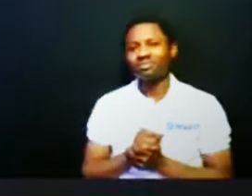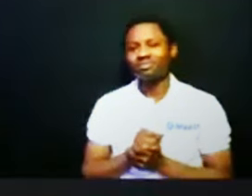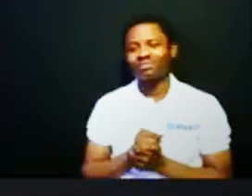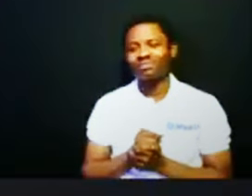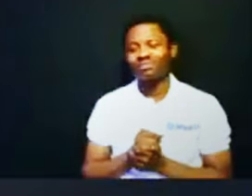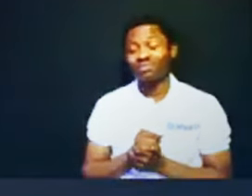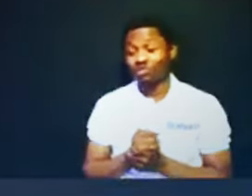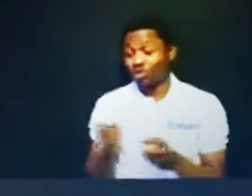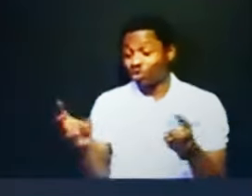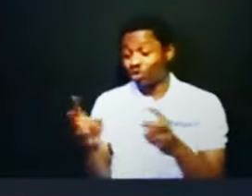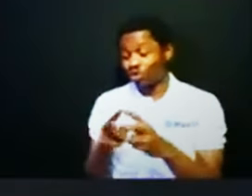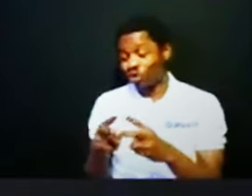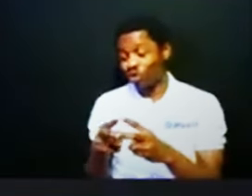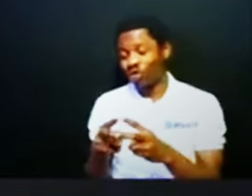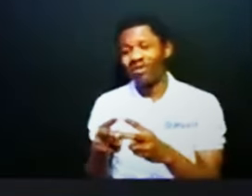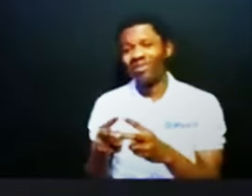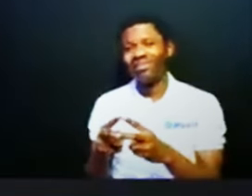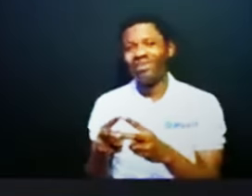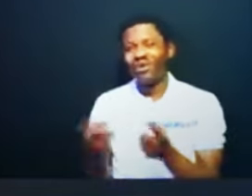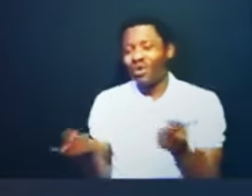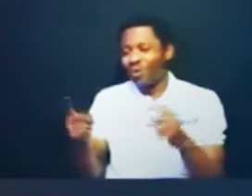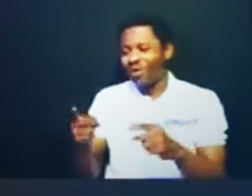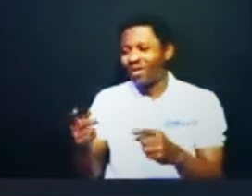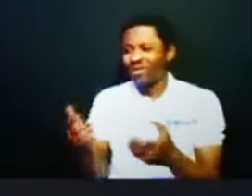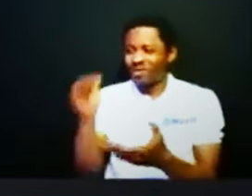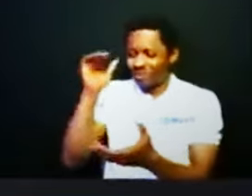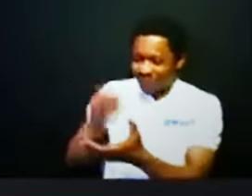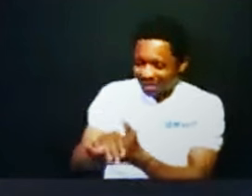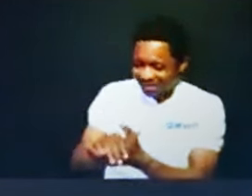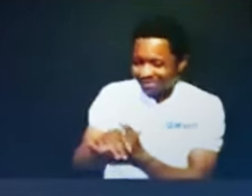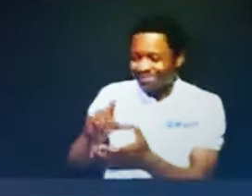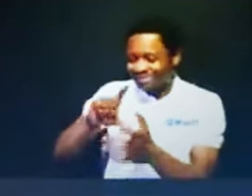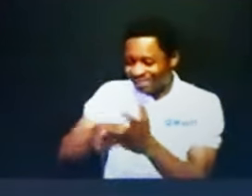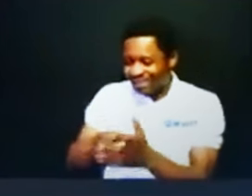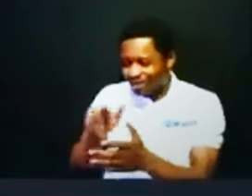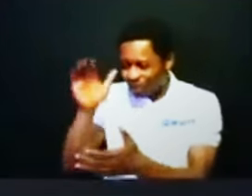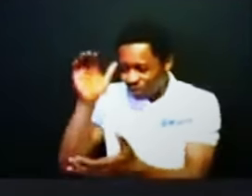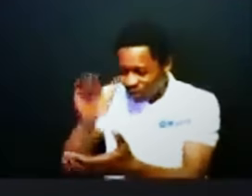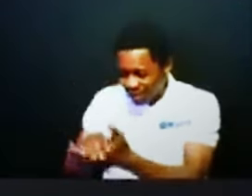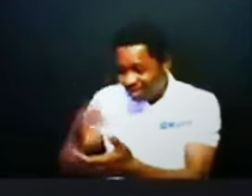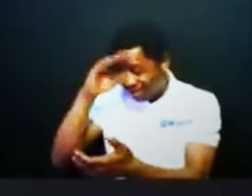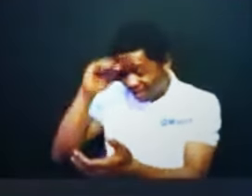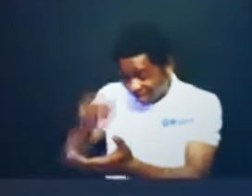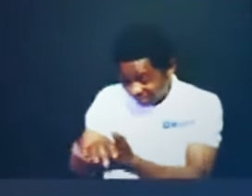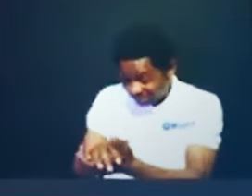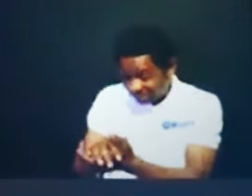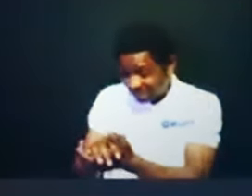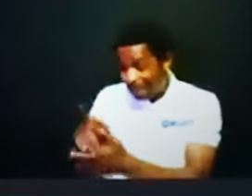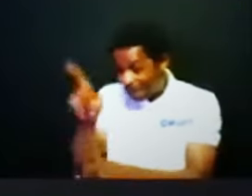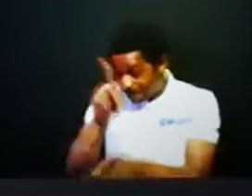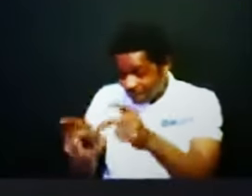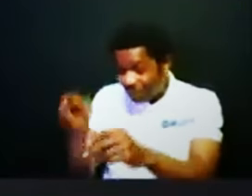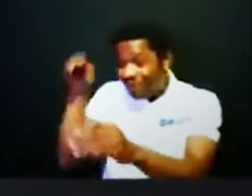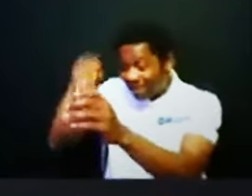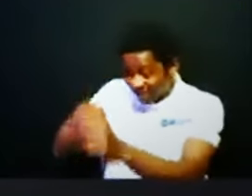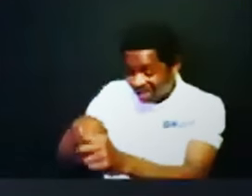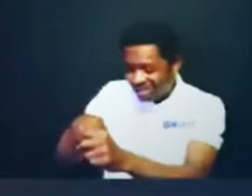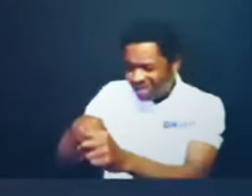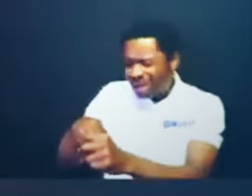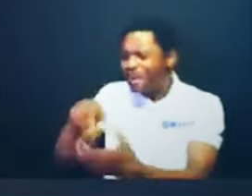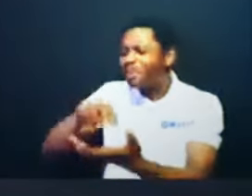and if the person is part of the people, there'll be issues. It is all worry now bombardia worry nipa or can